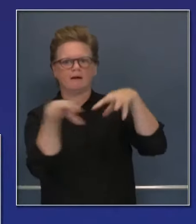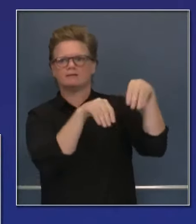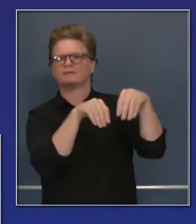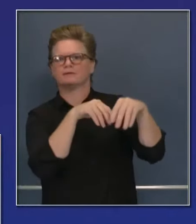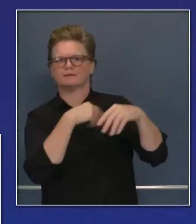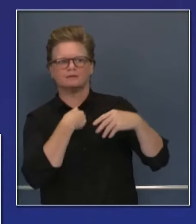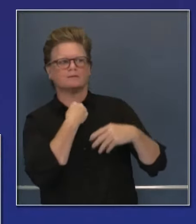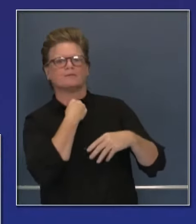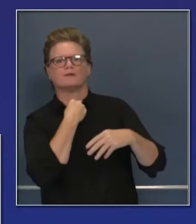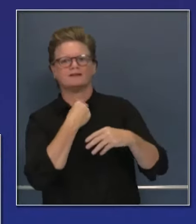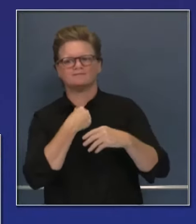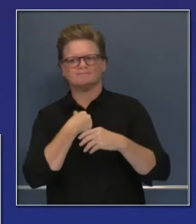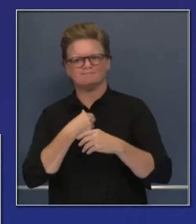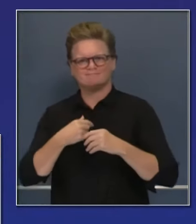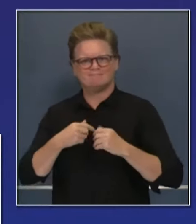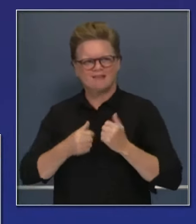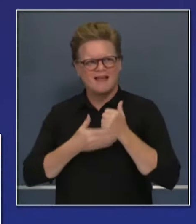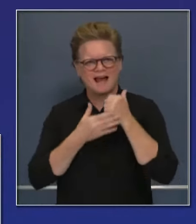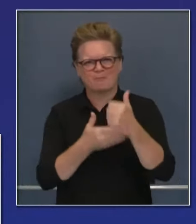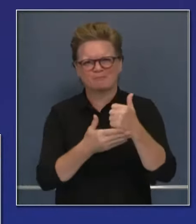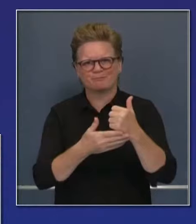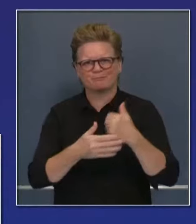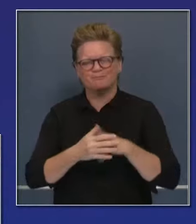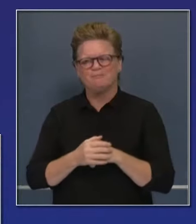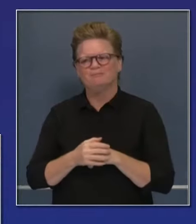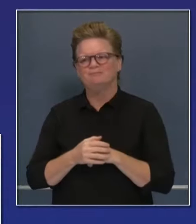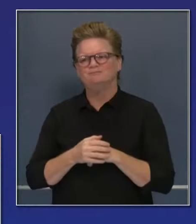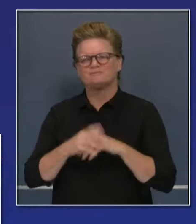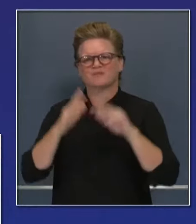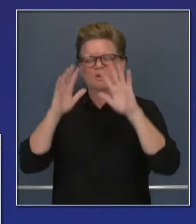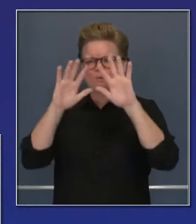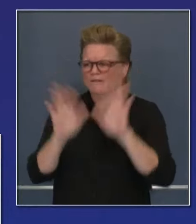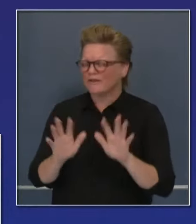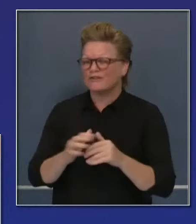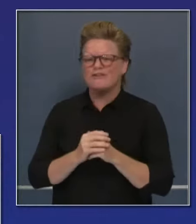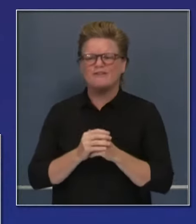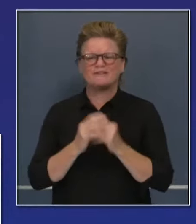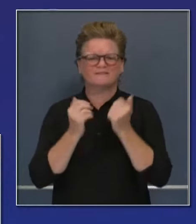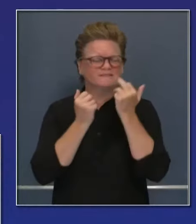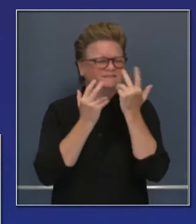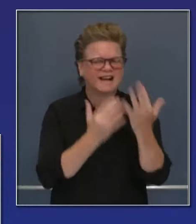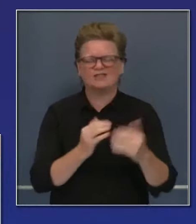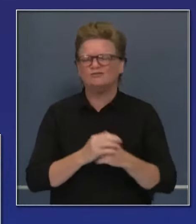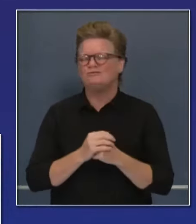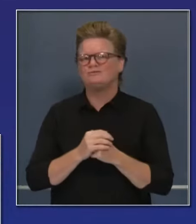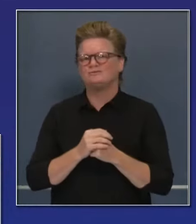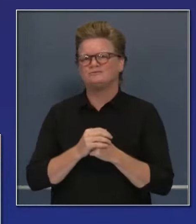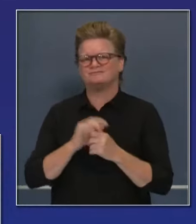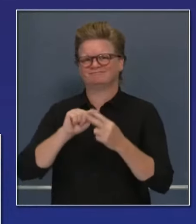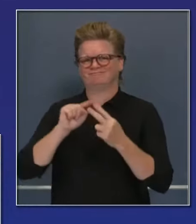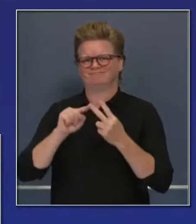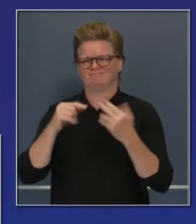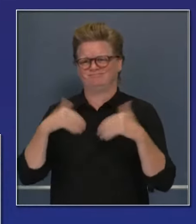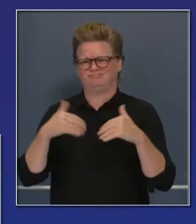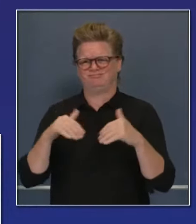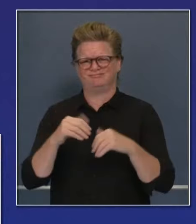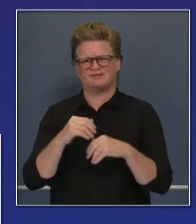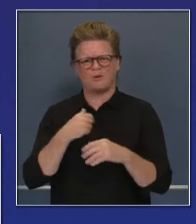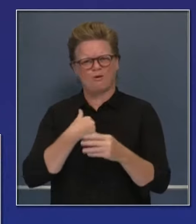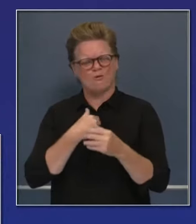can assure you, want to make this crystal clear, we are actively engaged in not only the moment, but